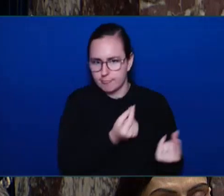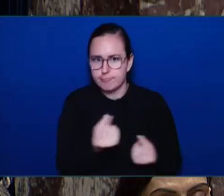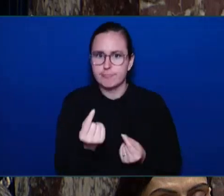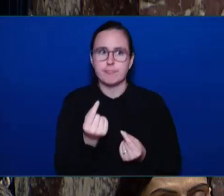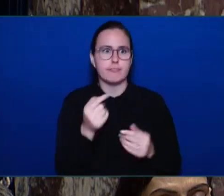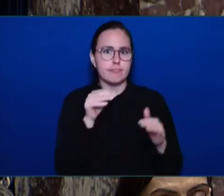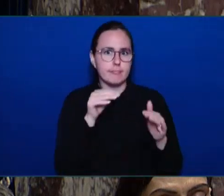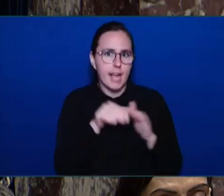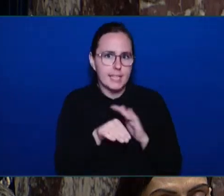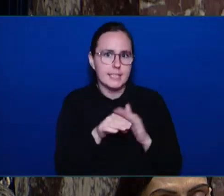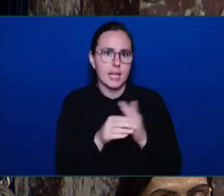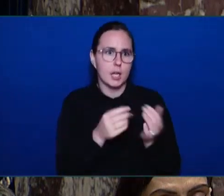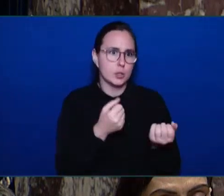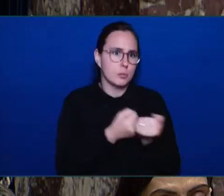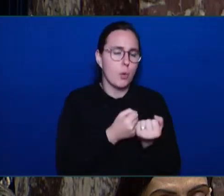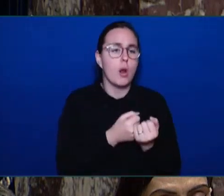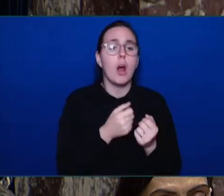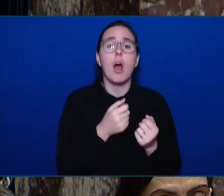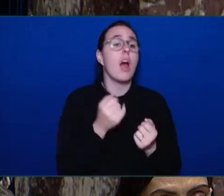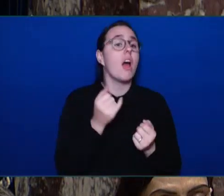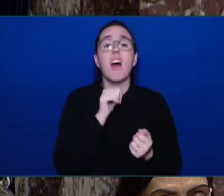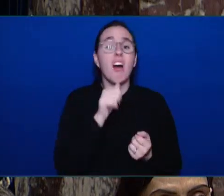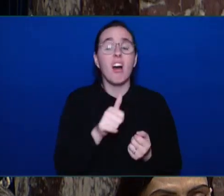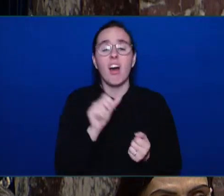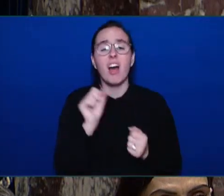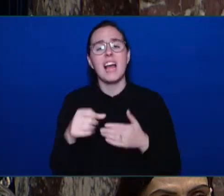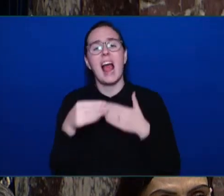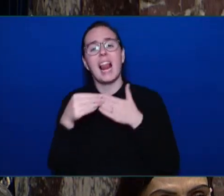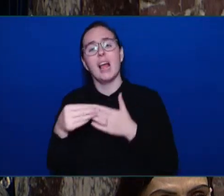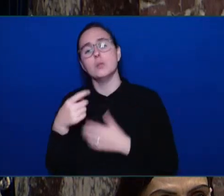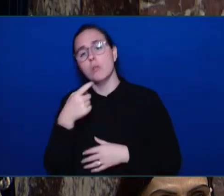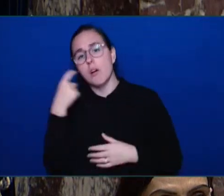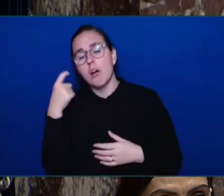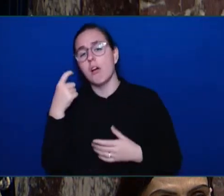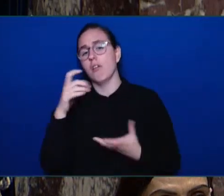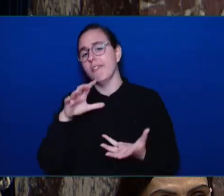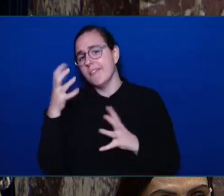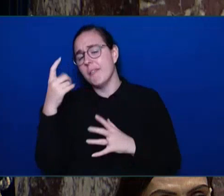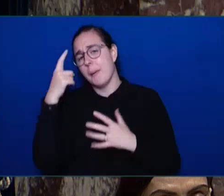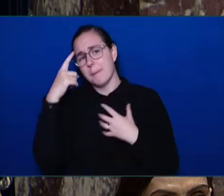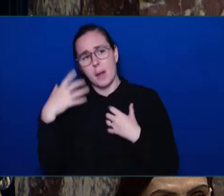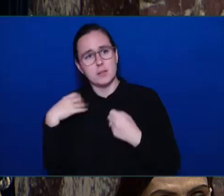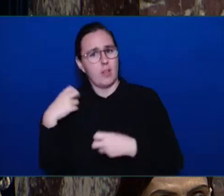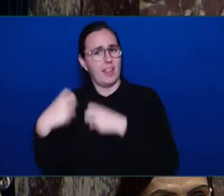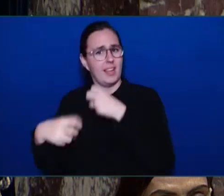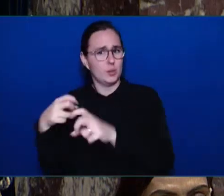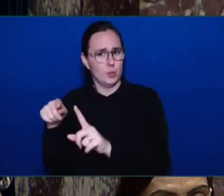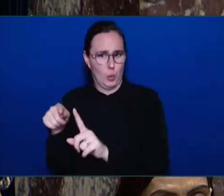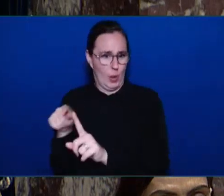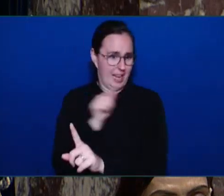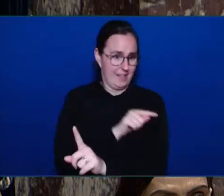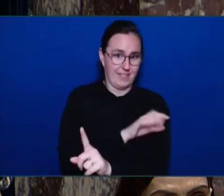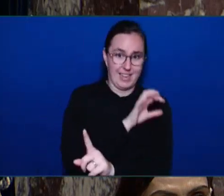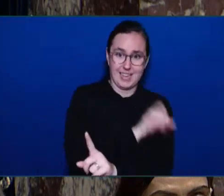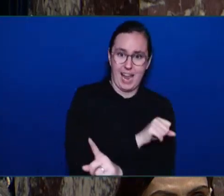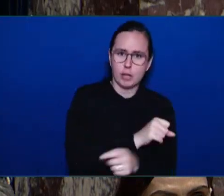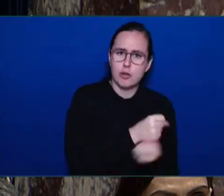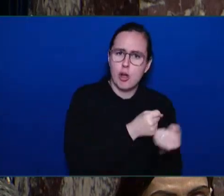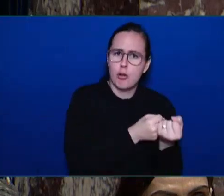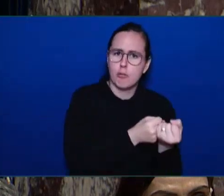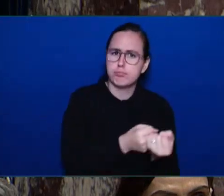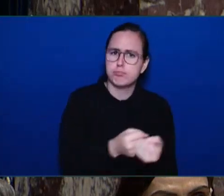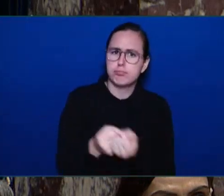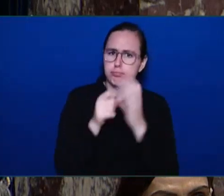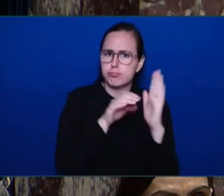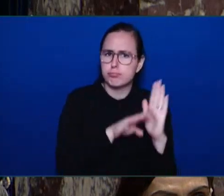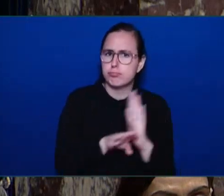investing in our children's mental health. We appreciate that the minister's added 300 new counselors and